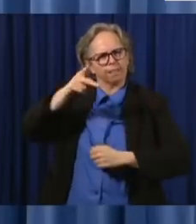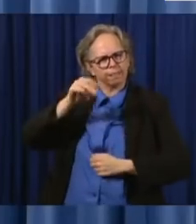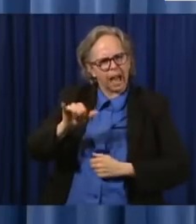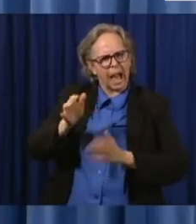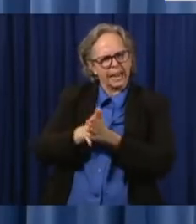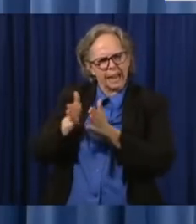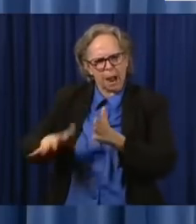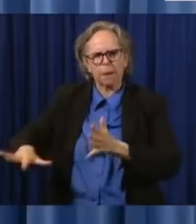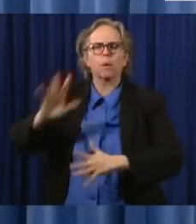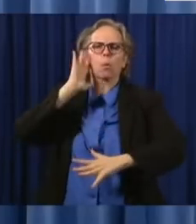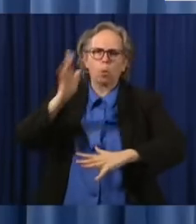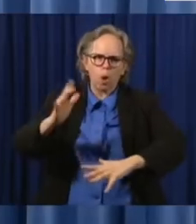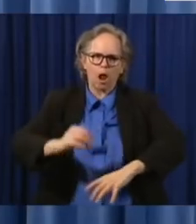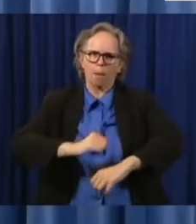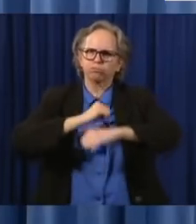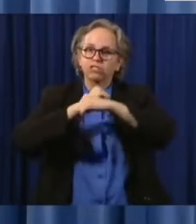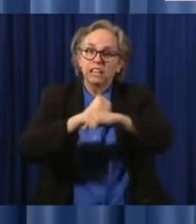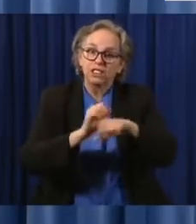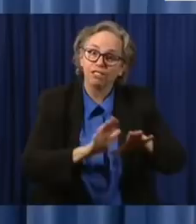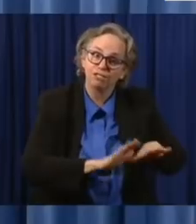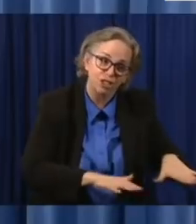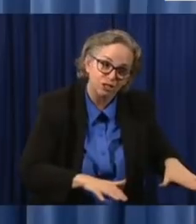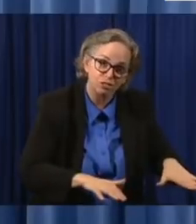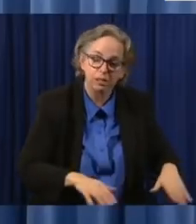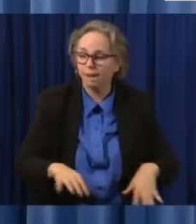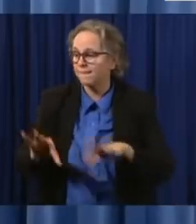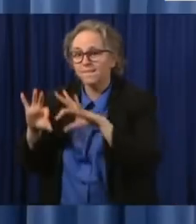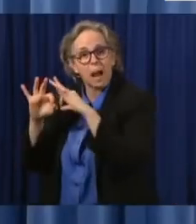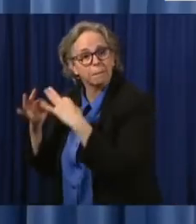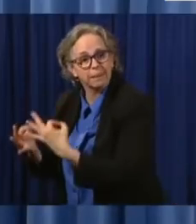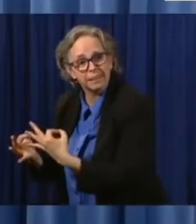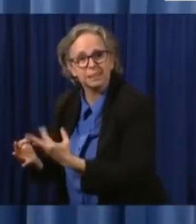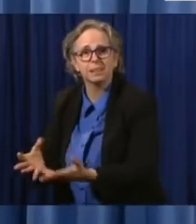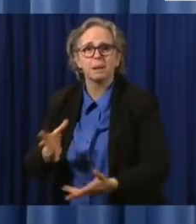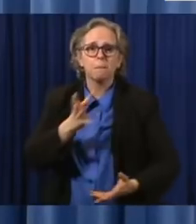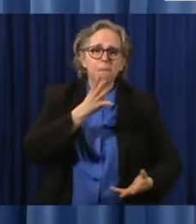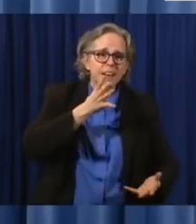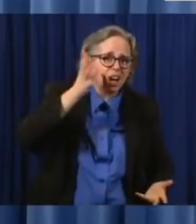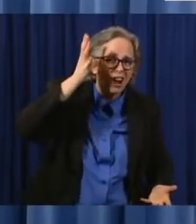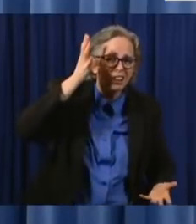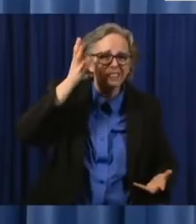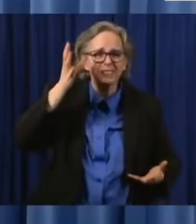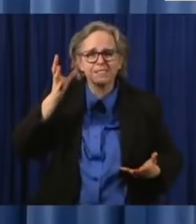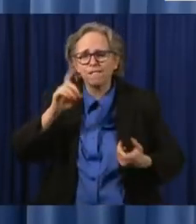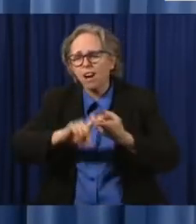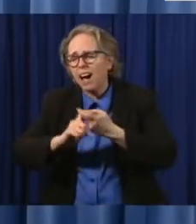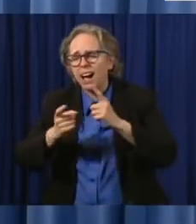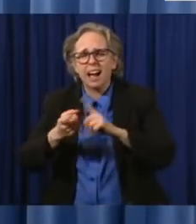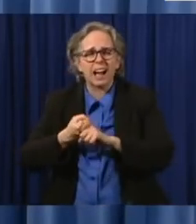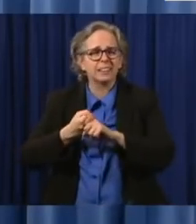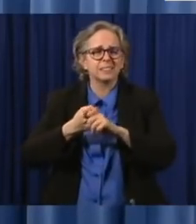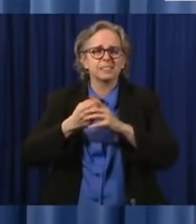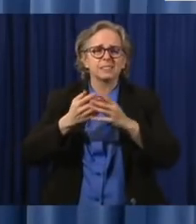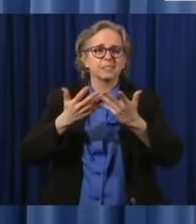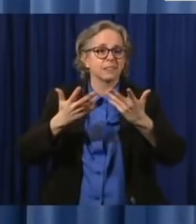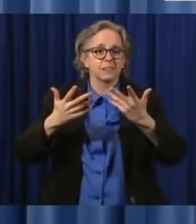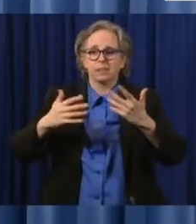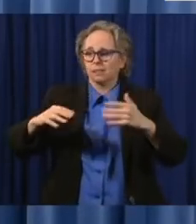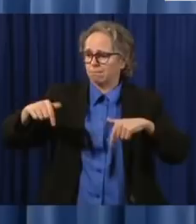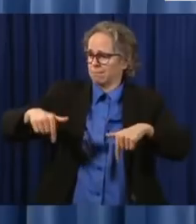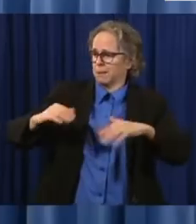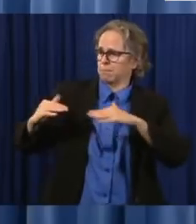your family members, your mom, your dad, your grandparents, your friends, your neighbors, and your fellow Ohioans. By taking